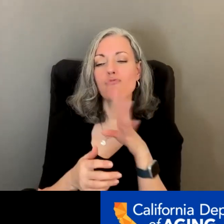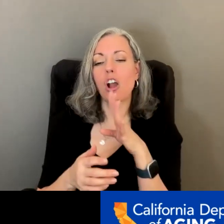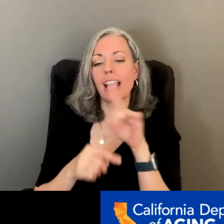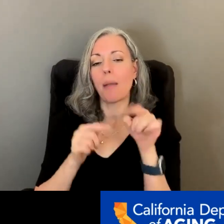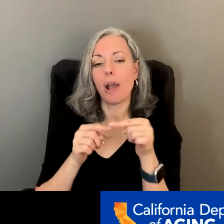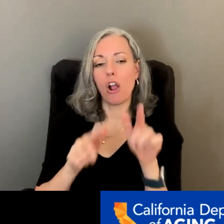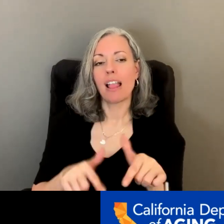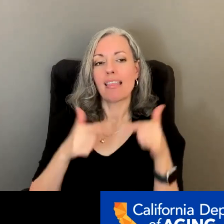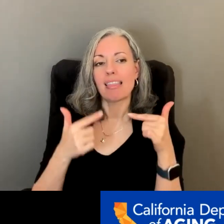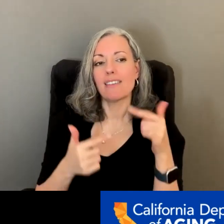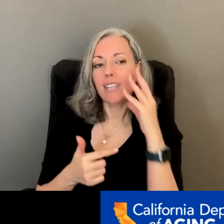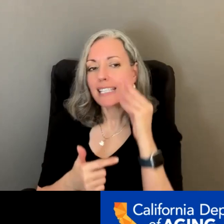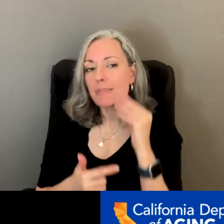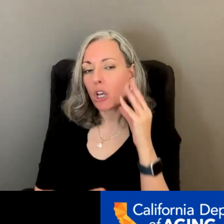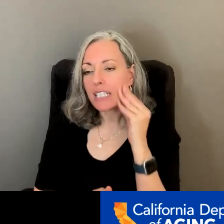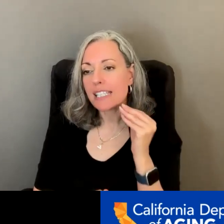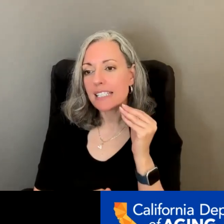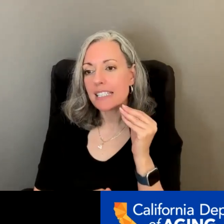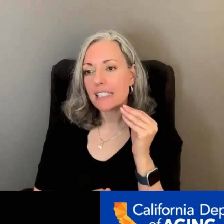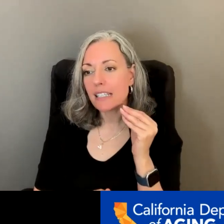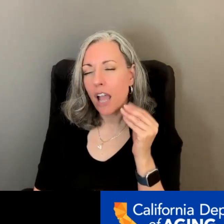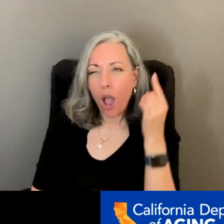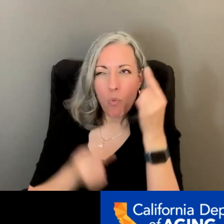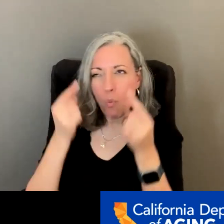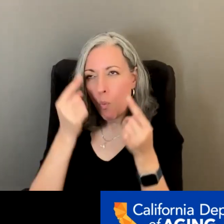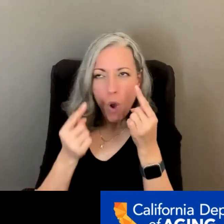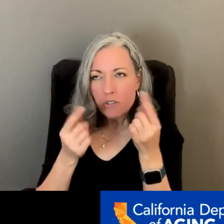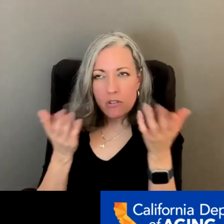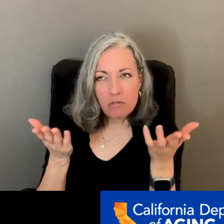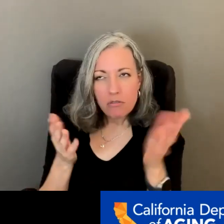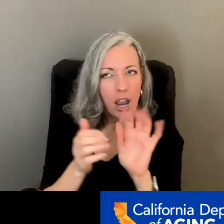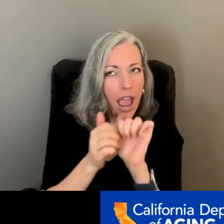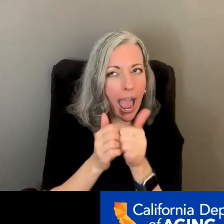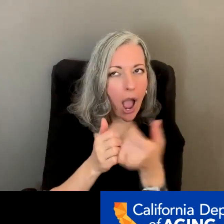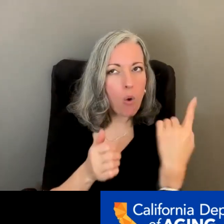experiences. I wonder though, how